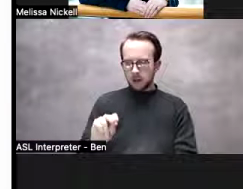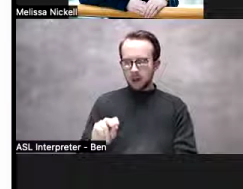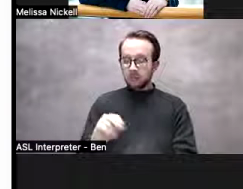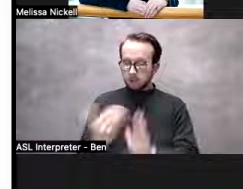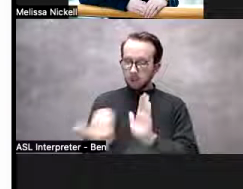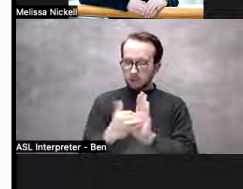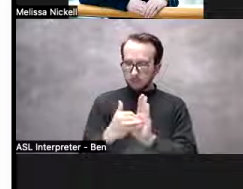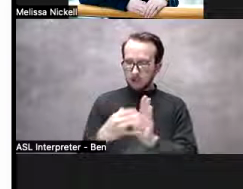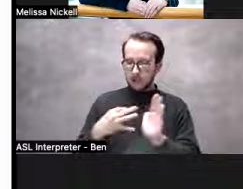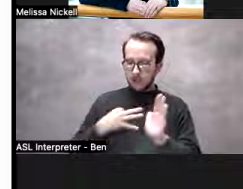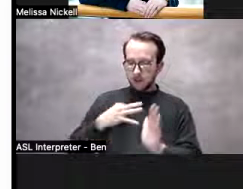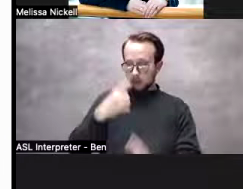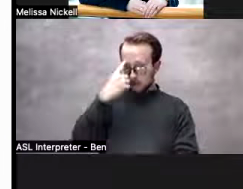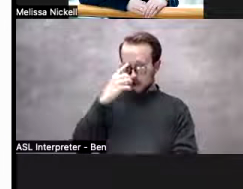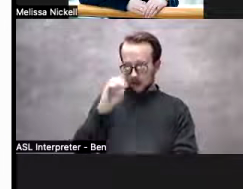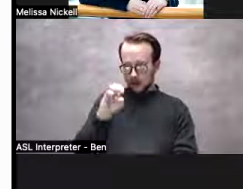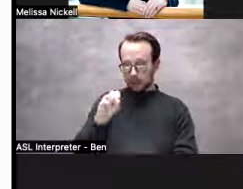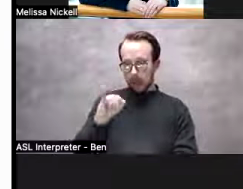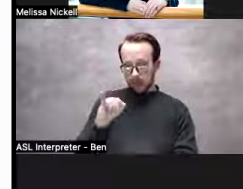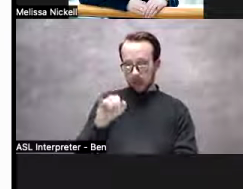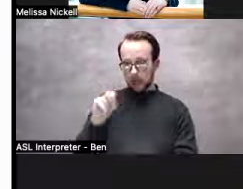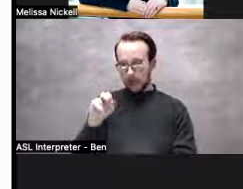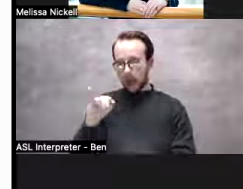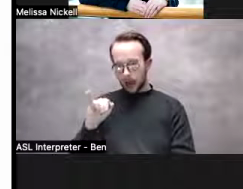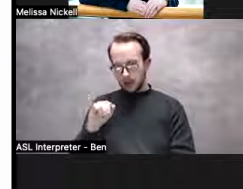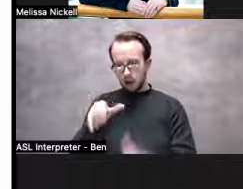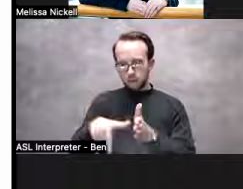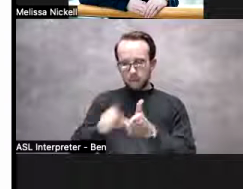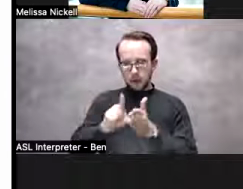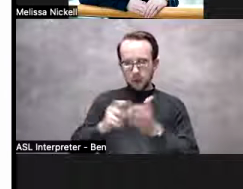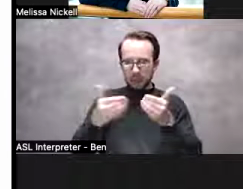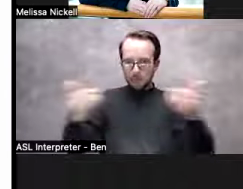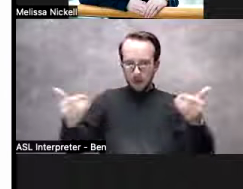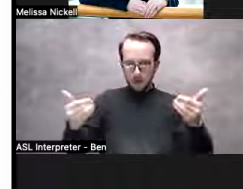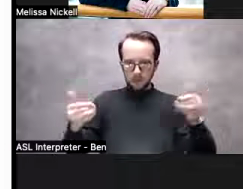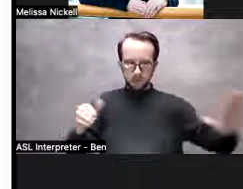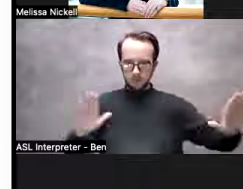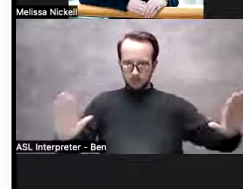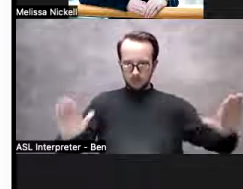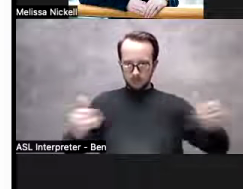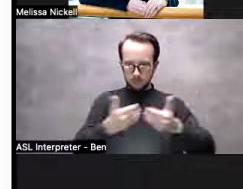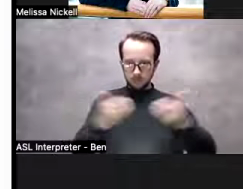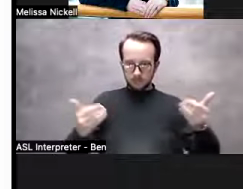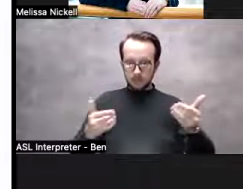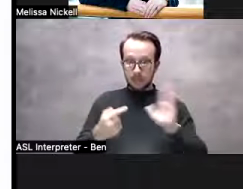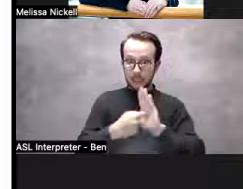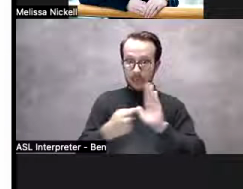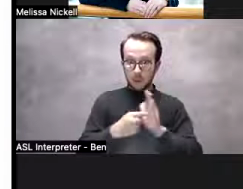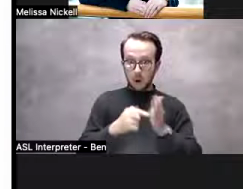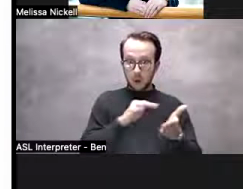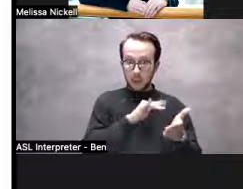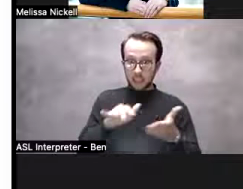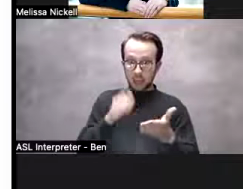for ESI and new investigators are reviewed separately. So for example, in the study section that I just